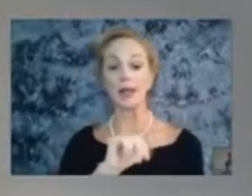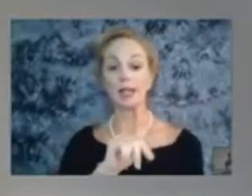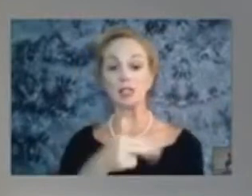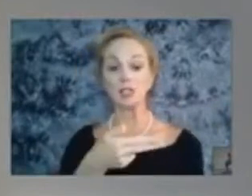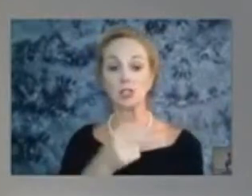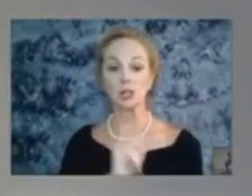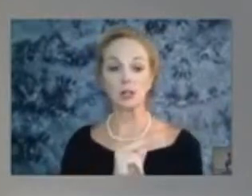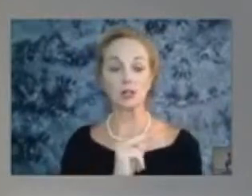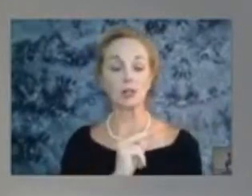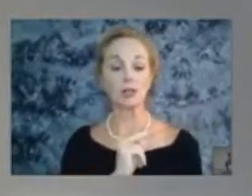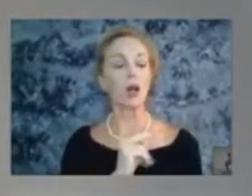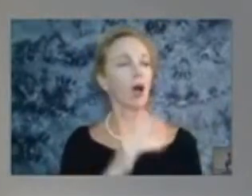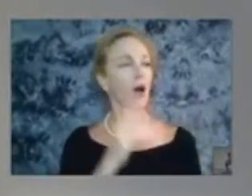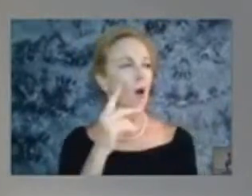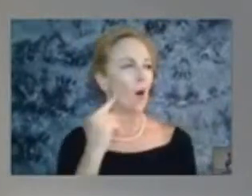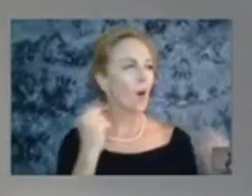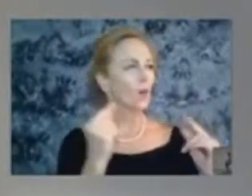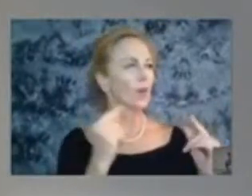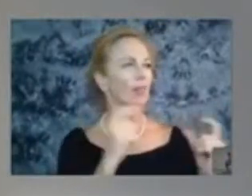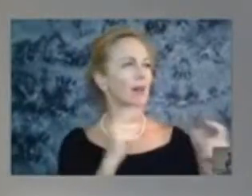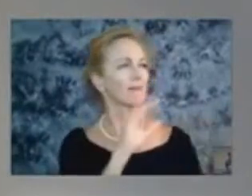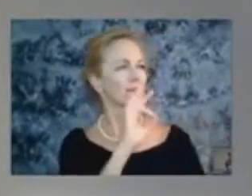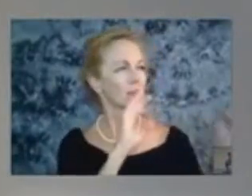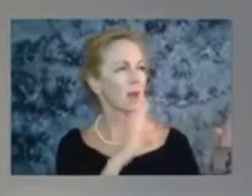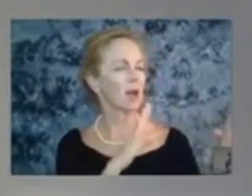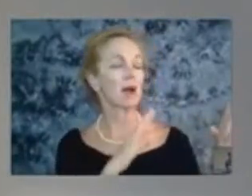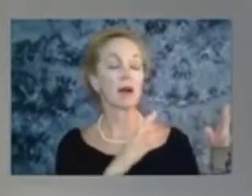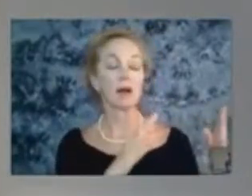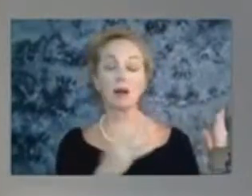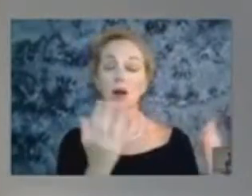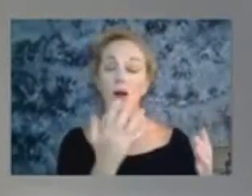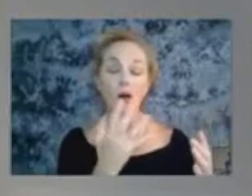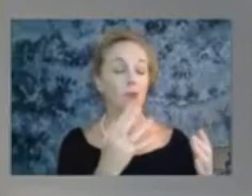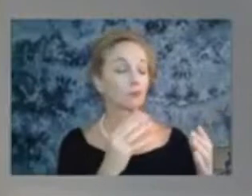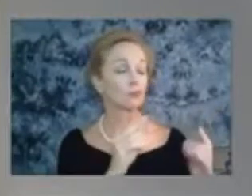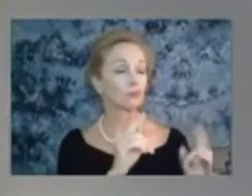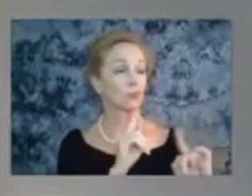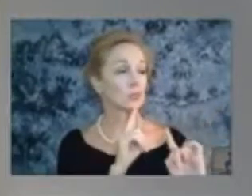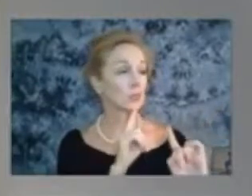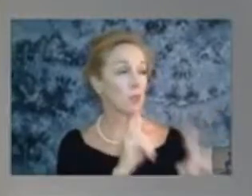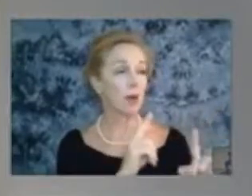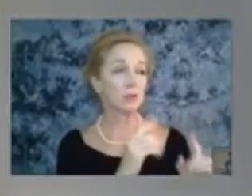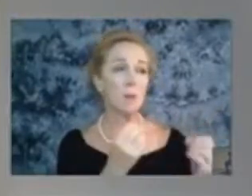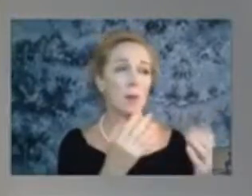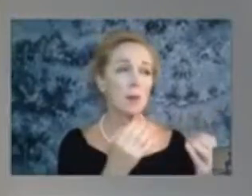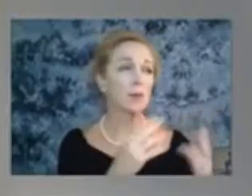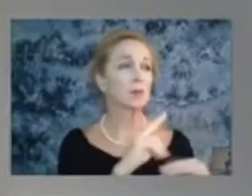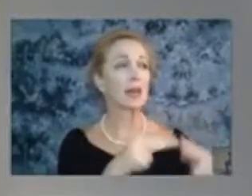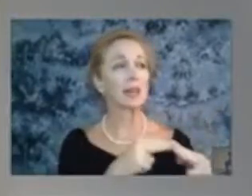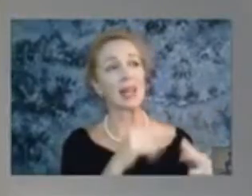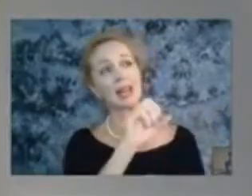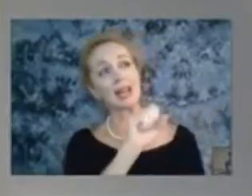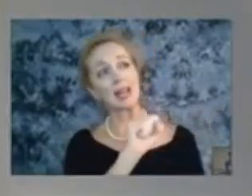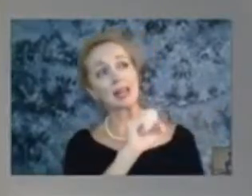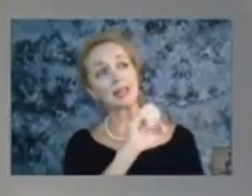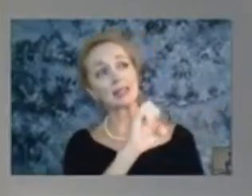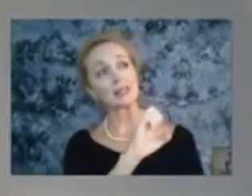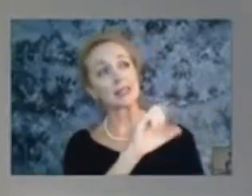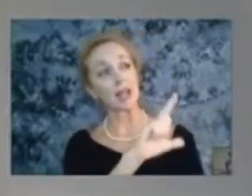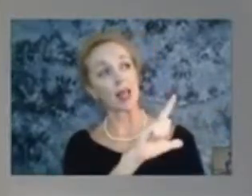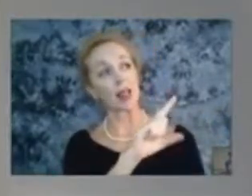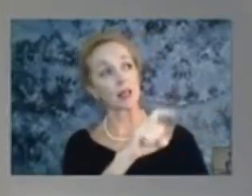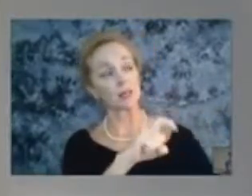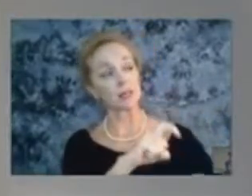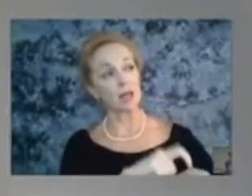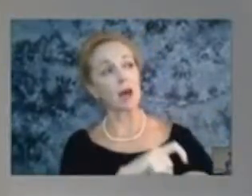We heard a lot of feedback, and the overwhelming response there was especially about SEL time. And we had a